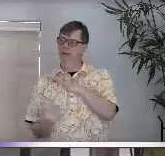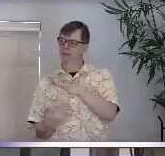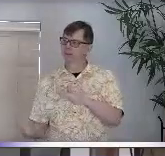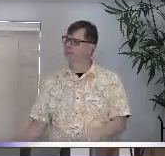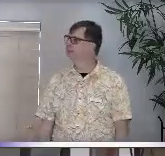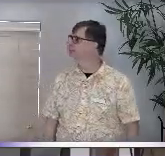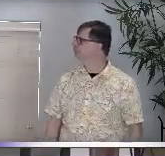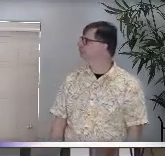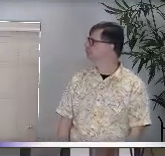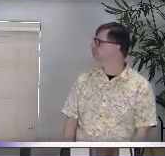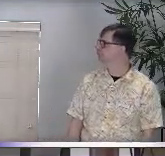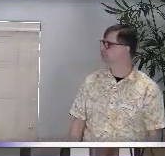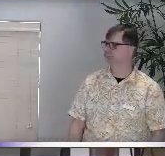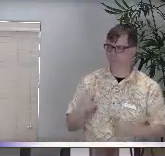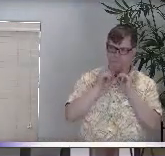God says, Sue is God. God says to me,